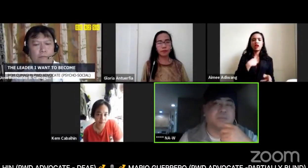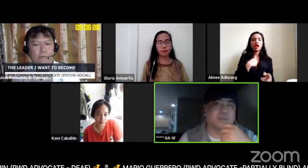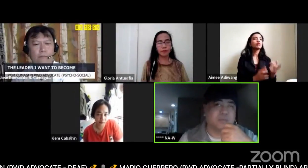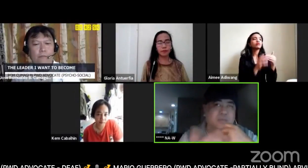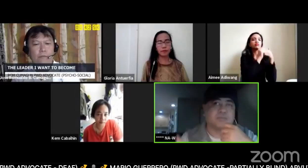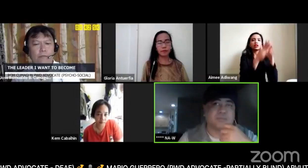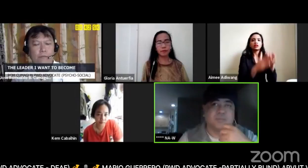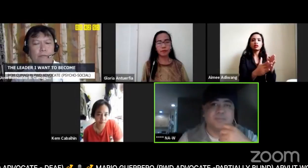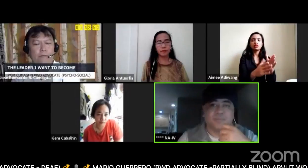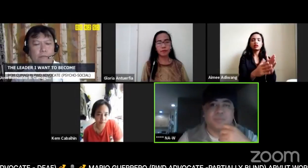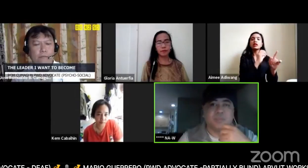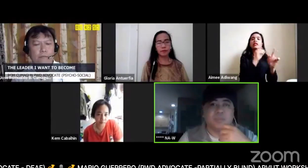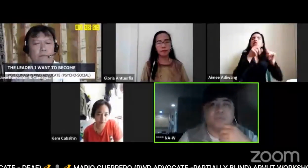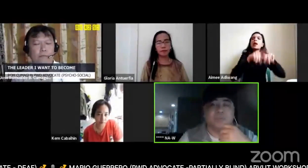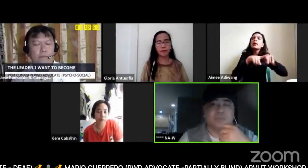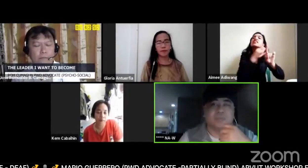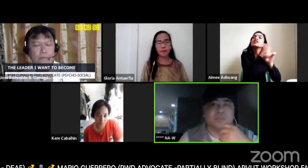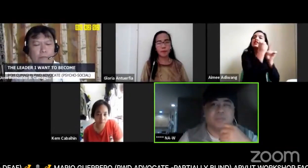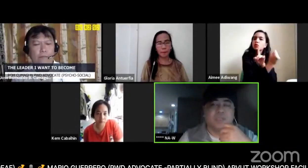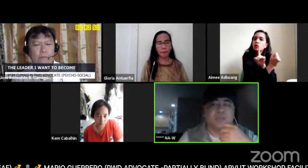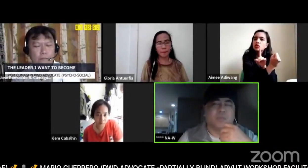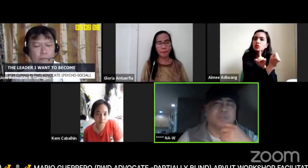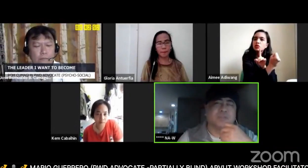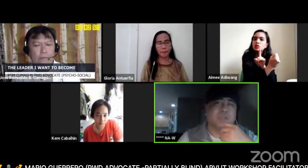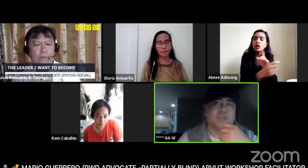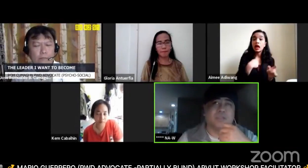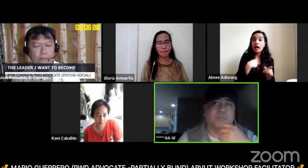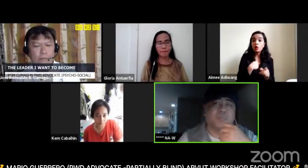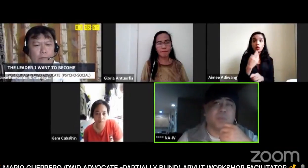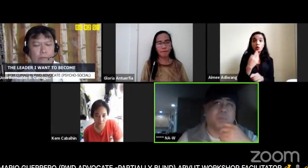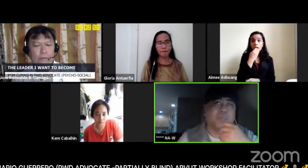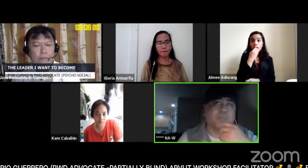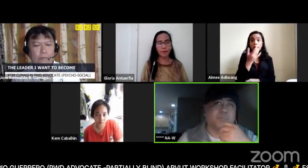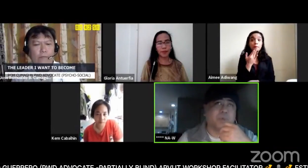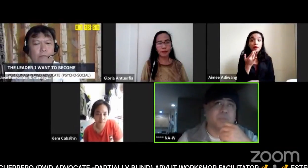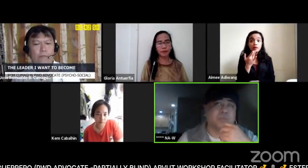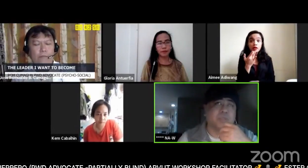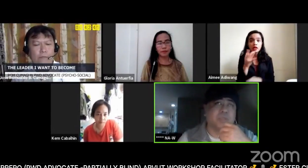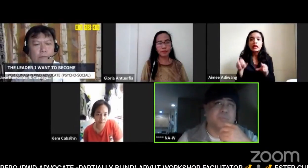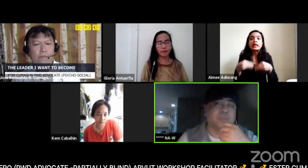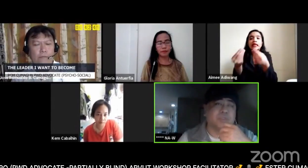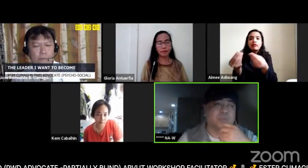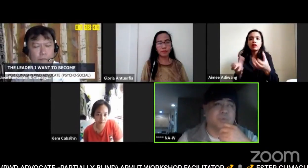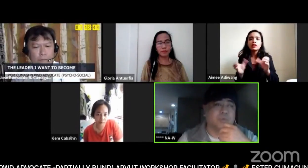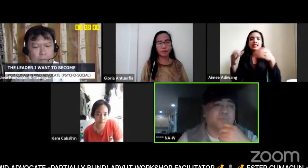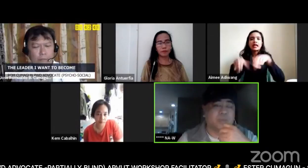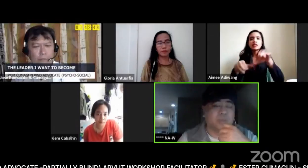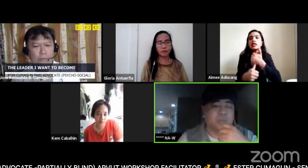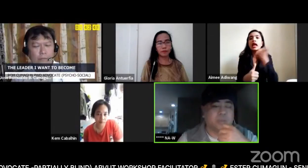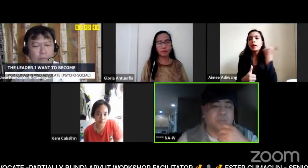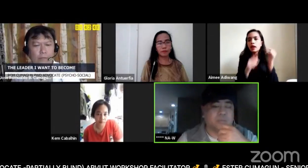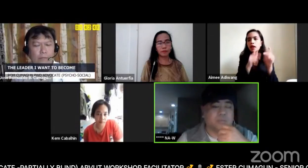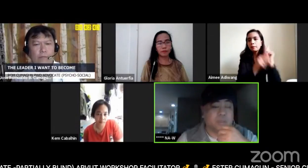I'd rather give other, because a person in a position